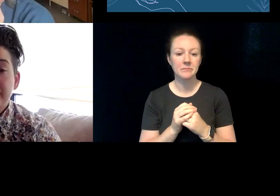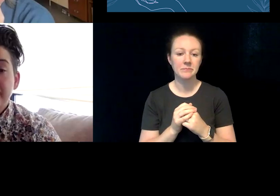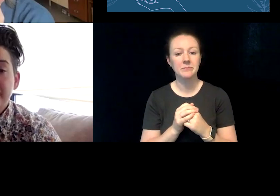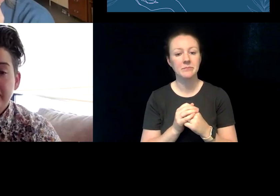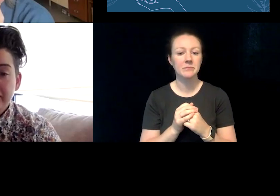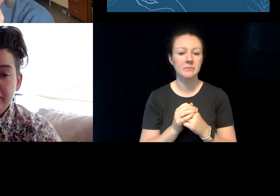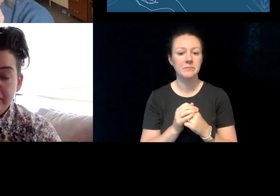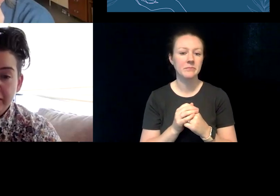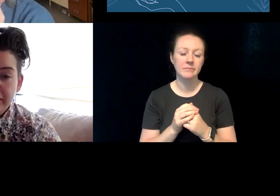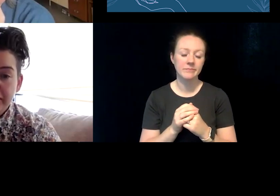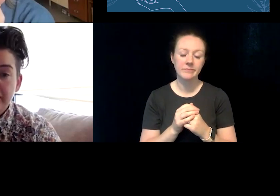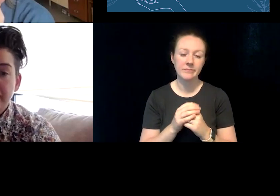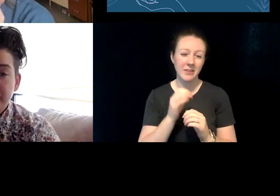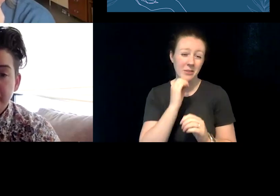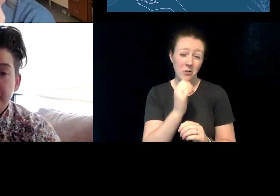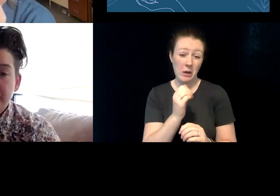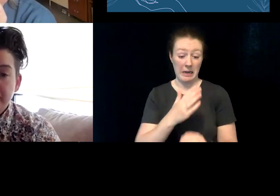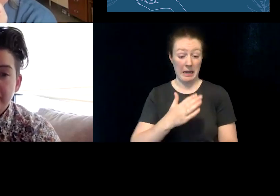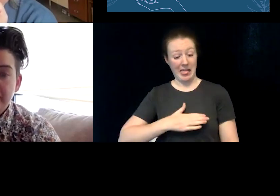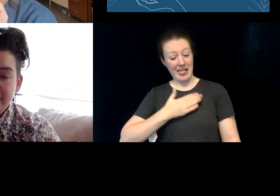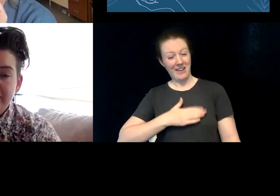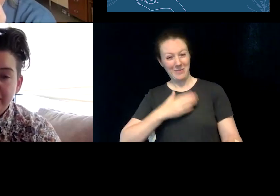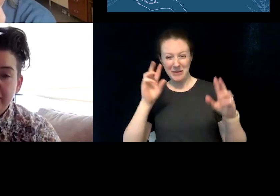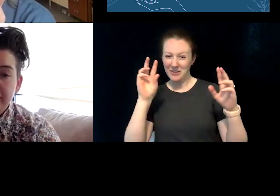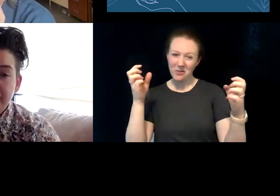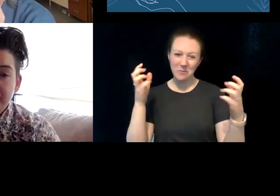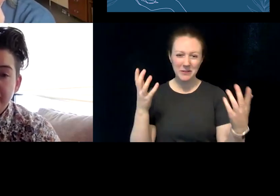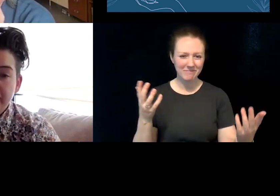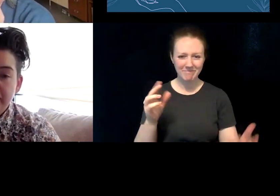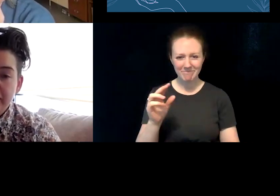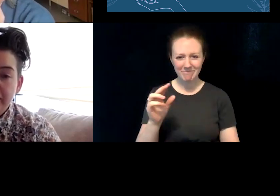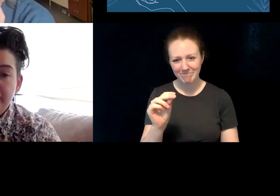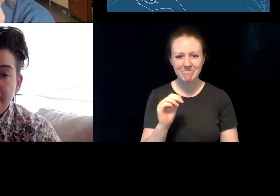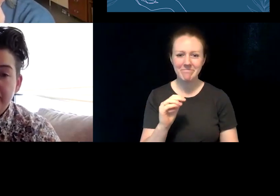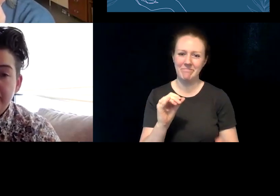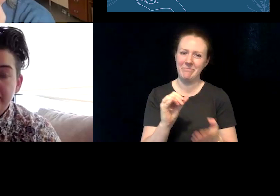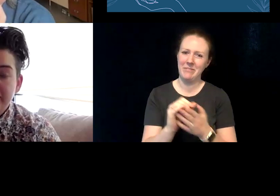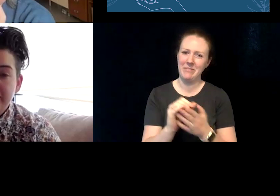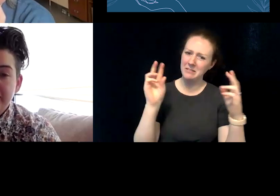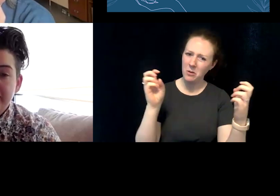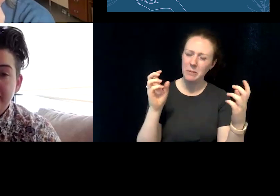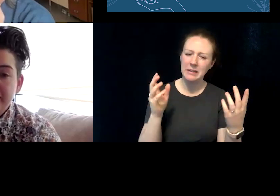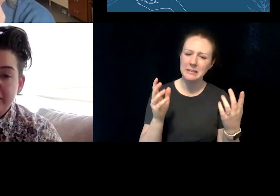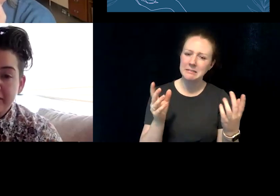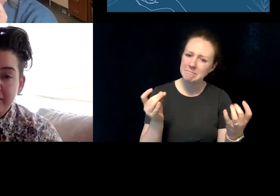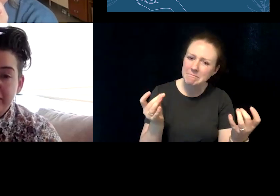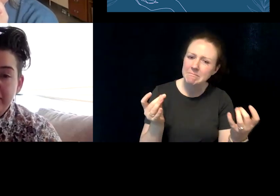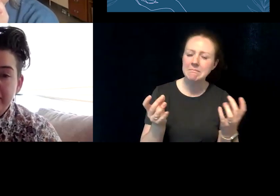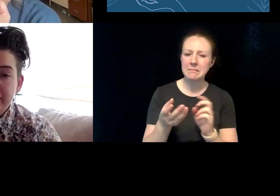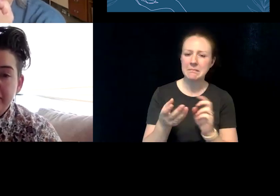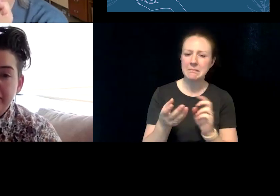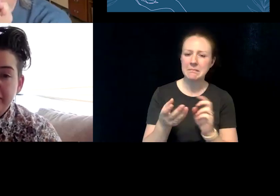there aren't that many happy things to talk about per se around that topic, but